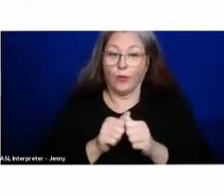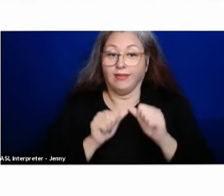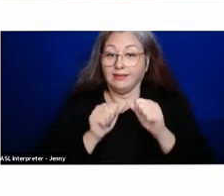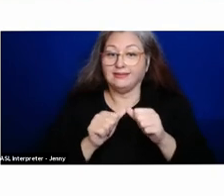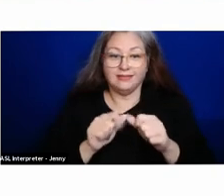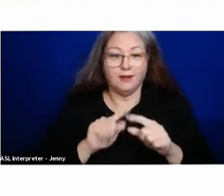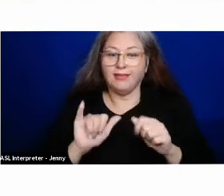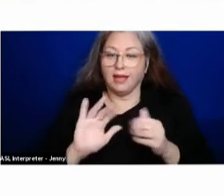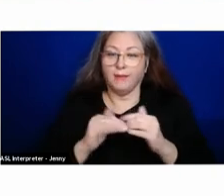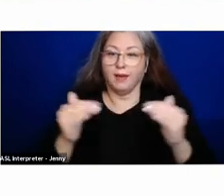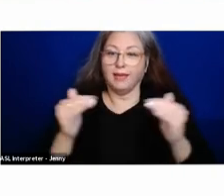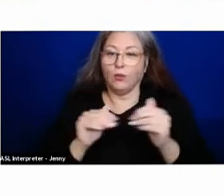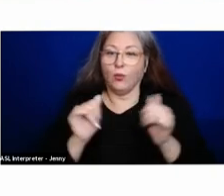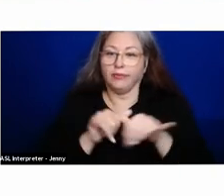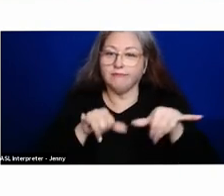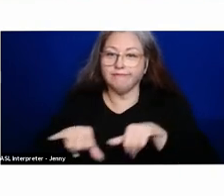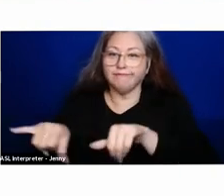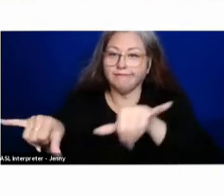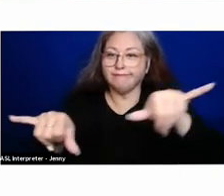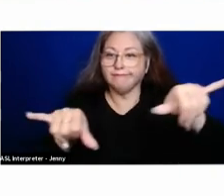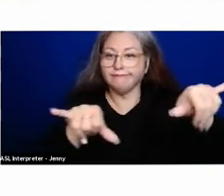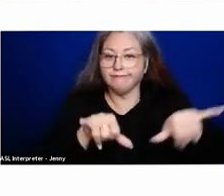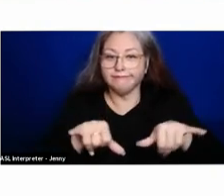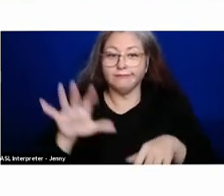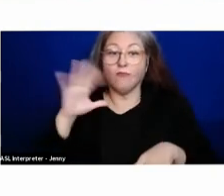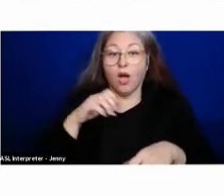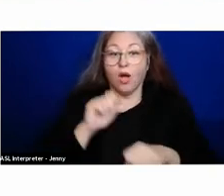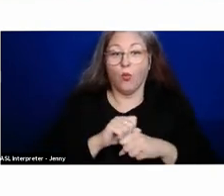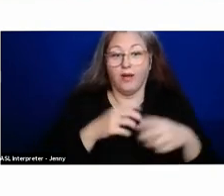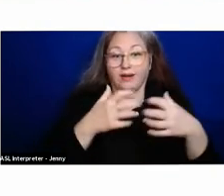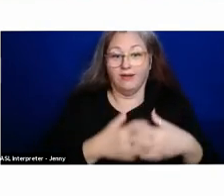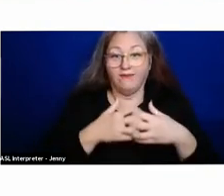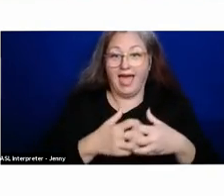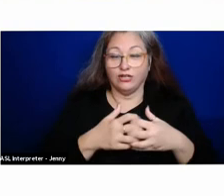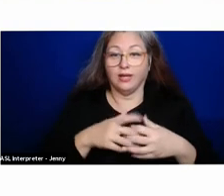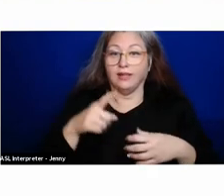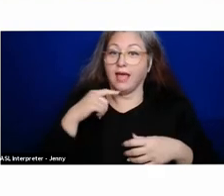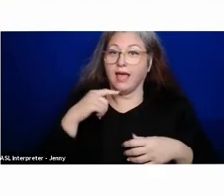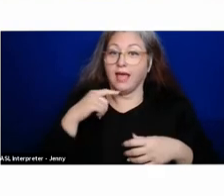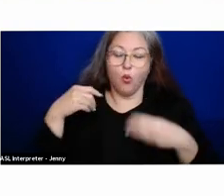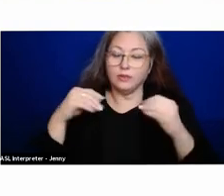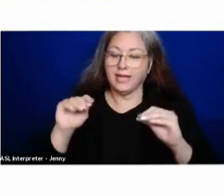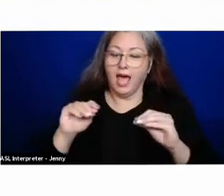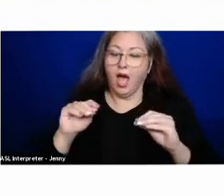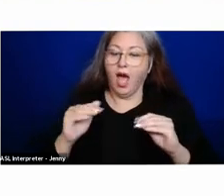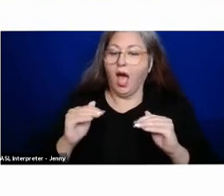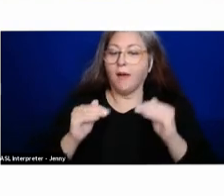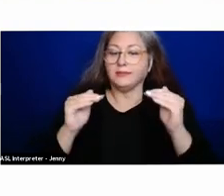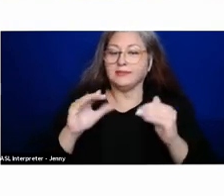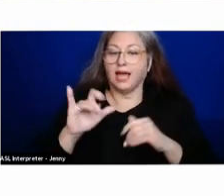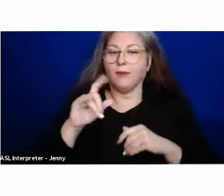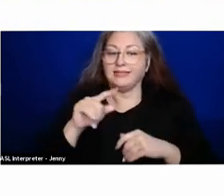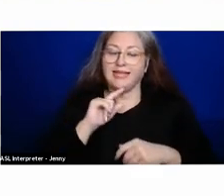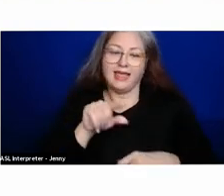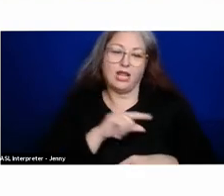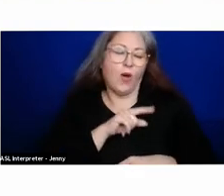become synonymous with uniformity. When I worked in the fashion industry, retailers refused to sell upcycled garments because they felt that the quality was just